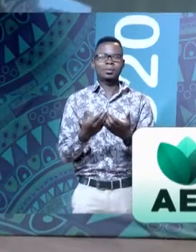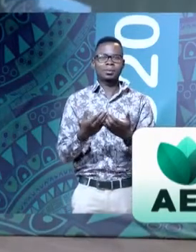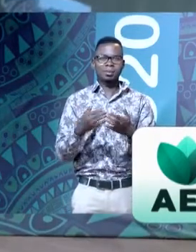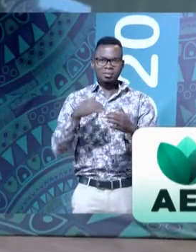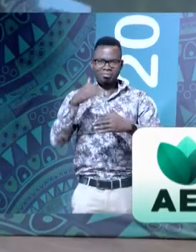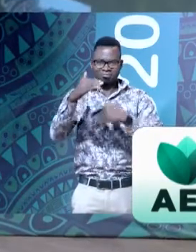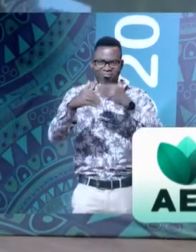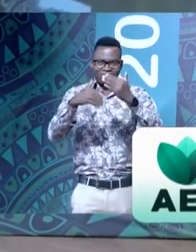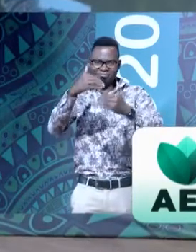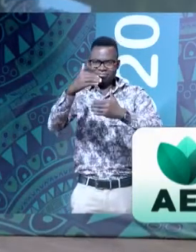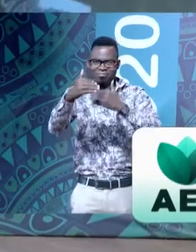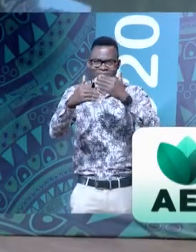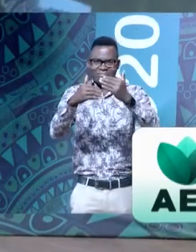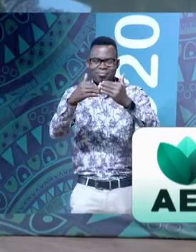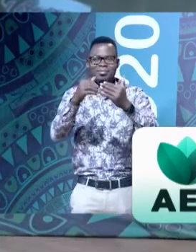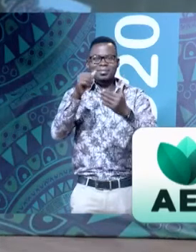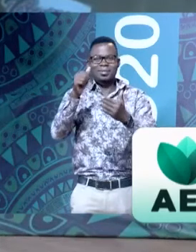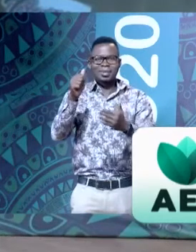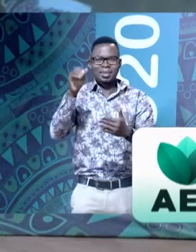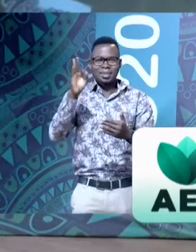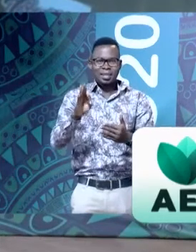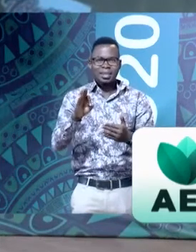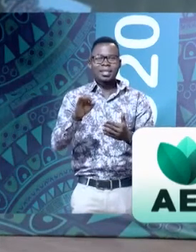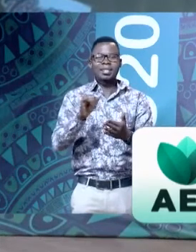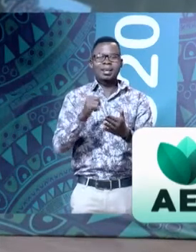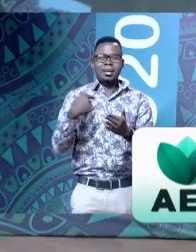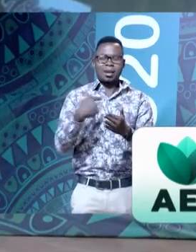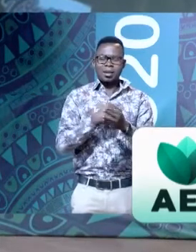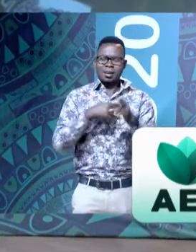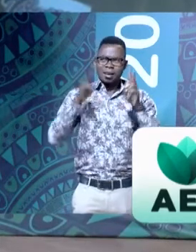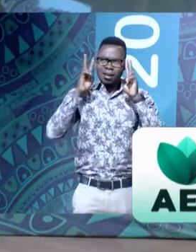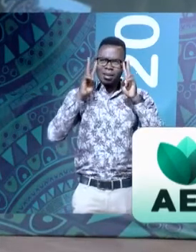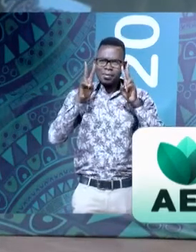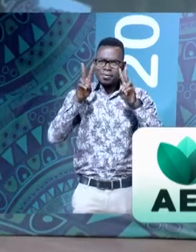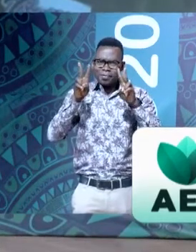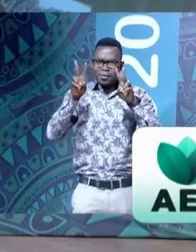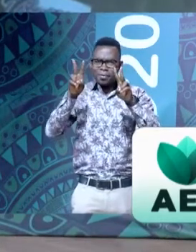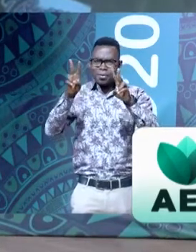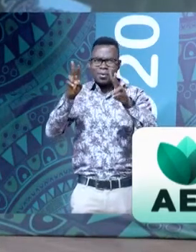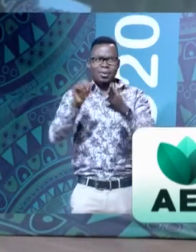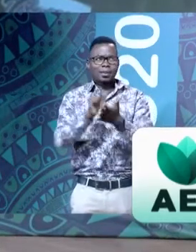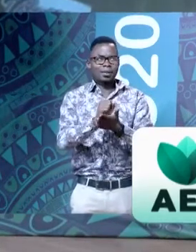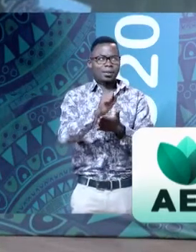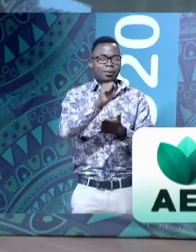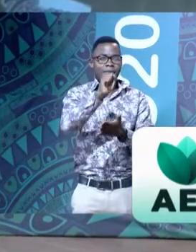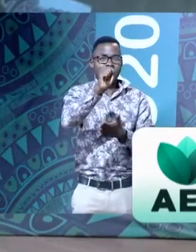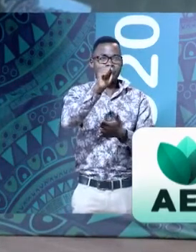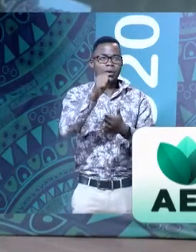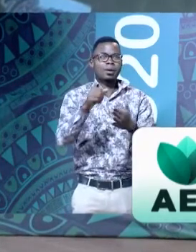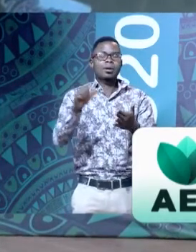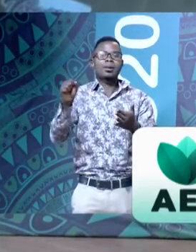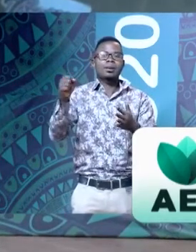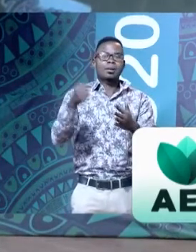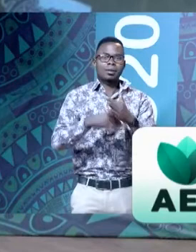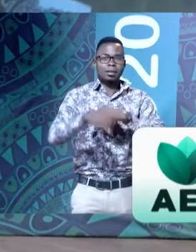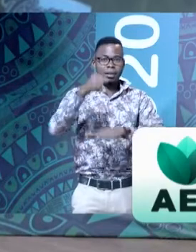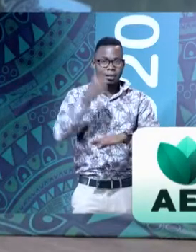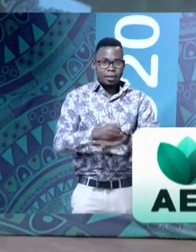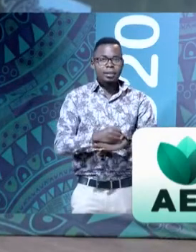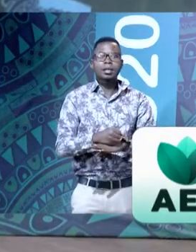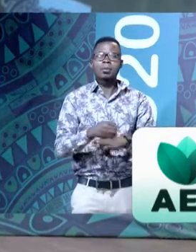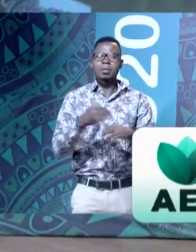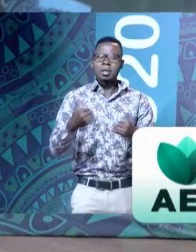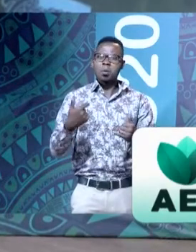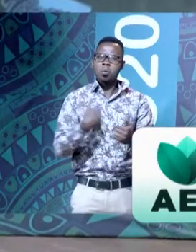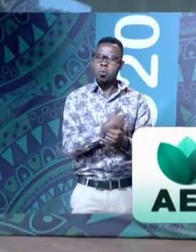more development for Africa. That is why the vision of African Economic Congress was birthed. How fast do you think